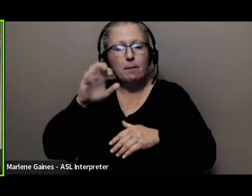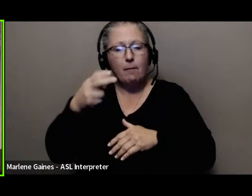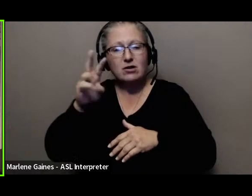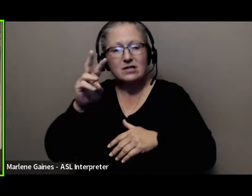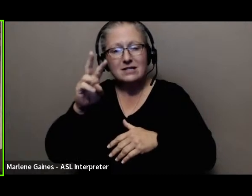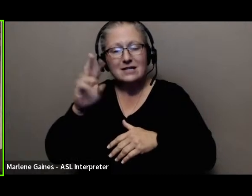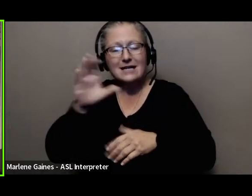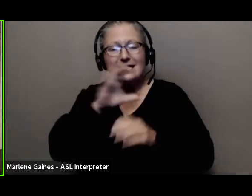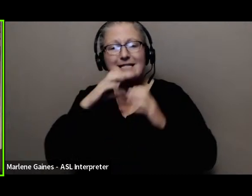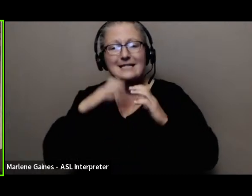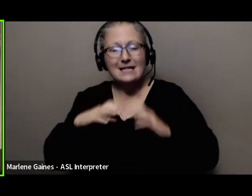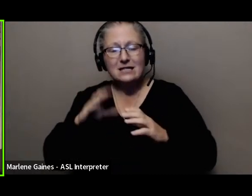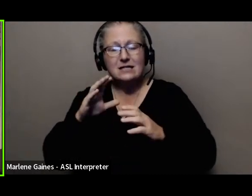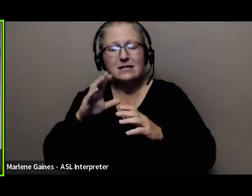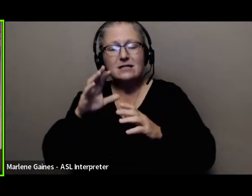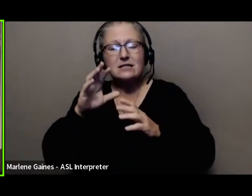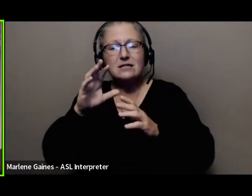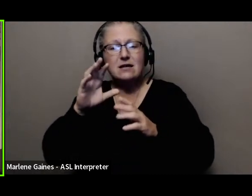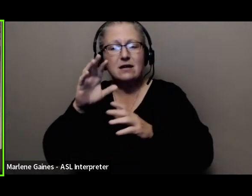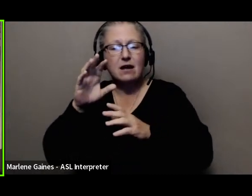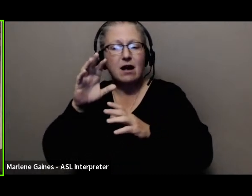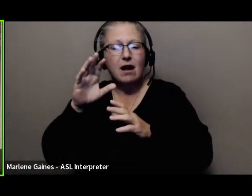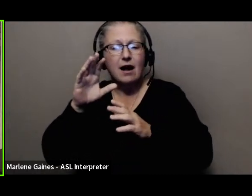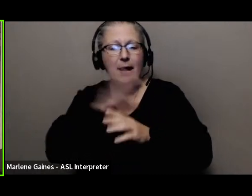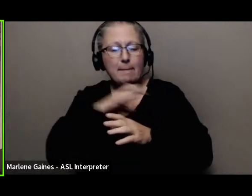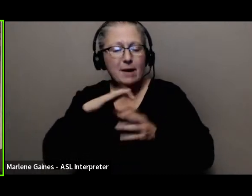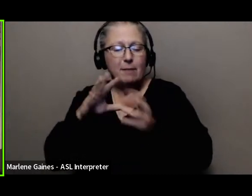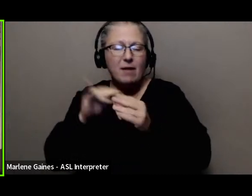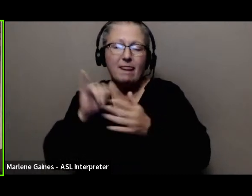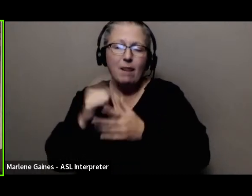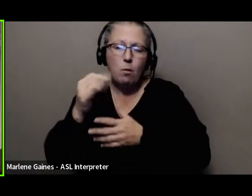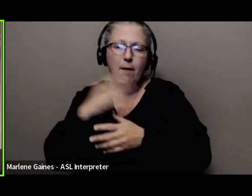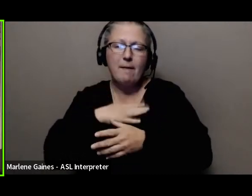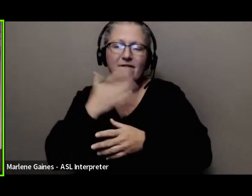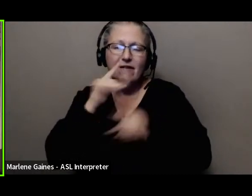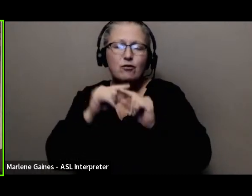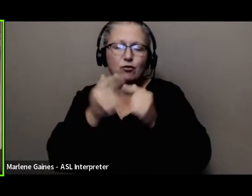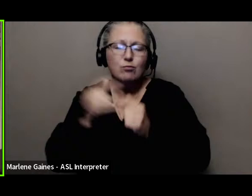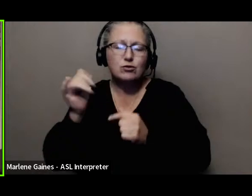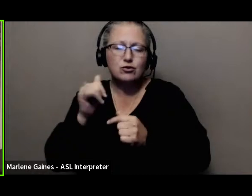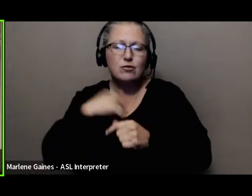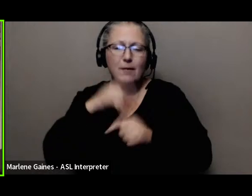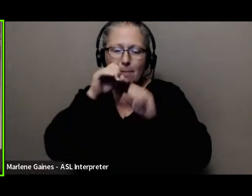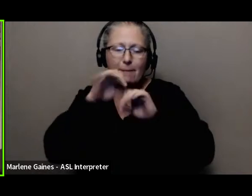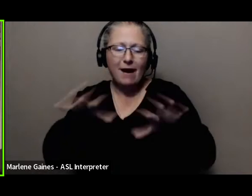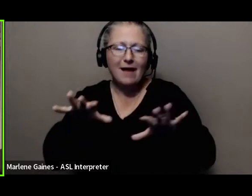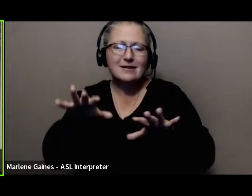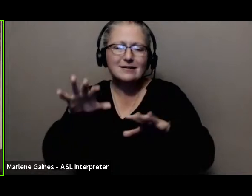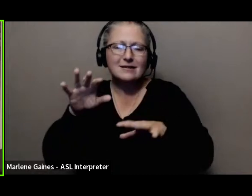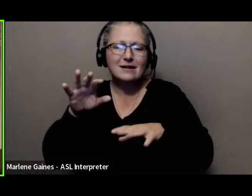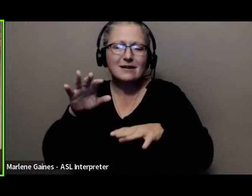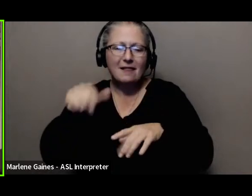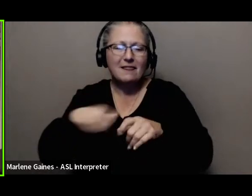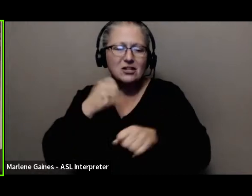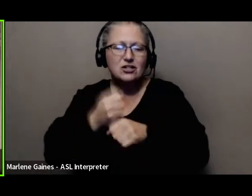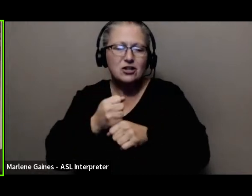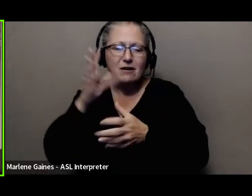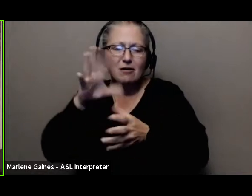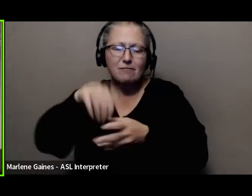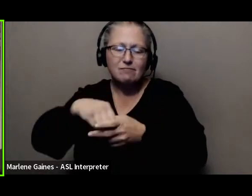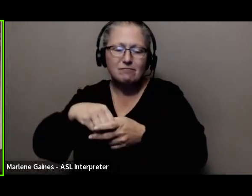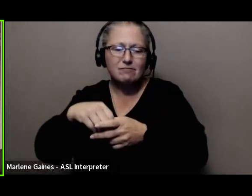we had our Citizens Oversight Committee meeting, and that's really one of my favorite groups as well. I'm really blessed this year to be part